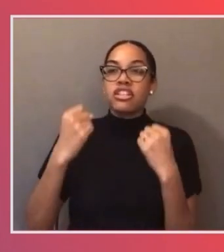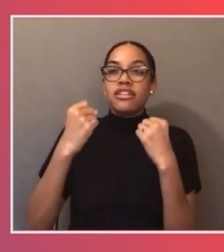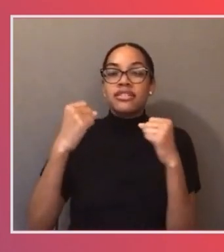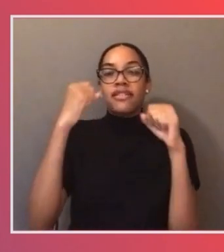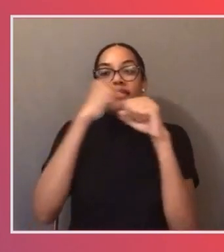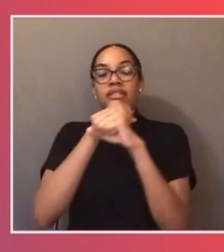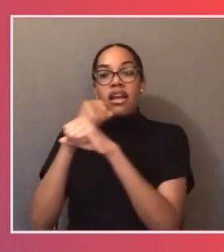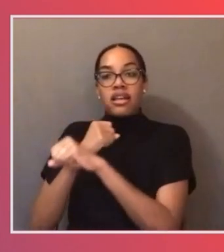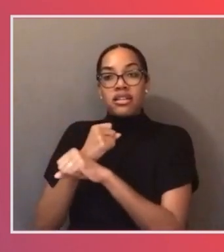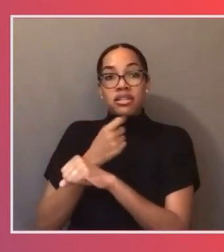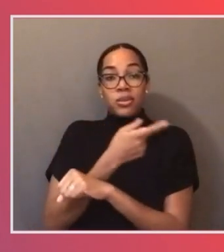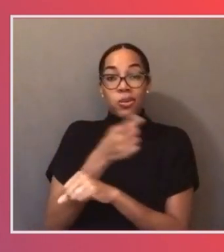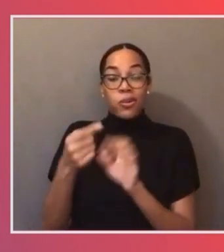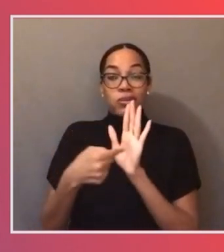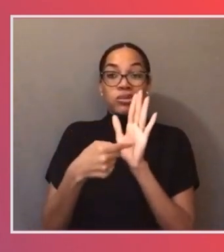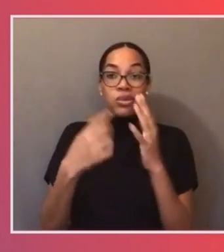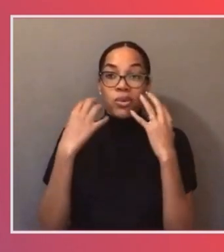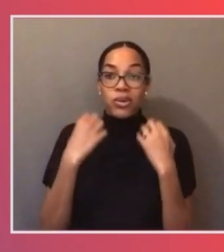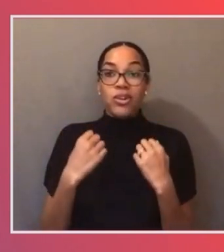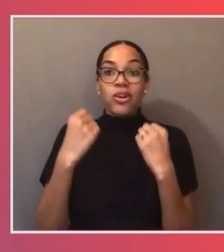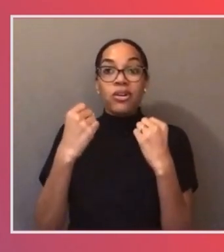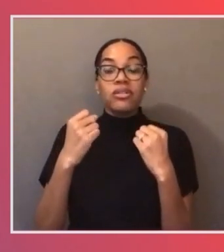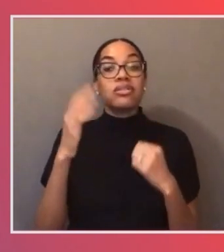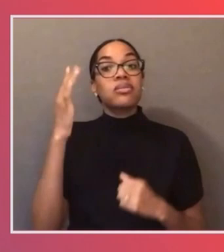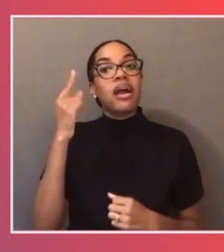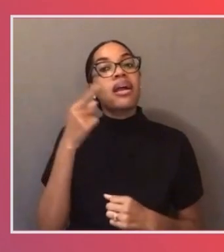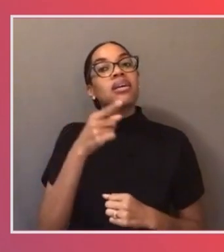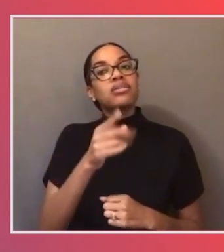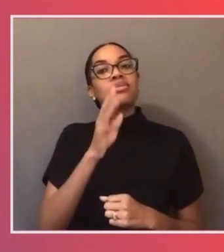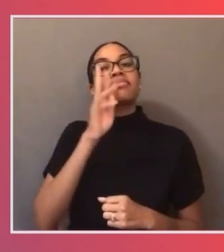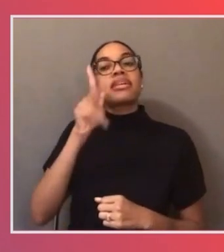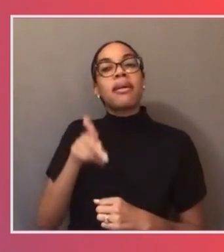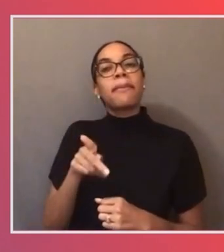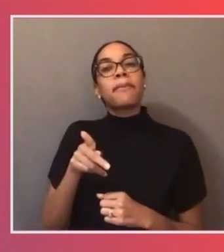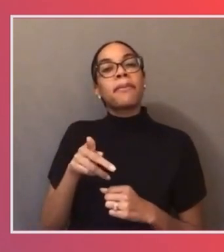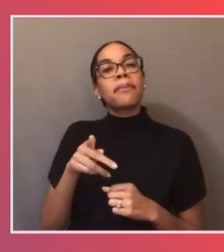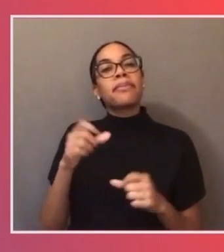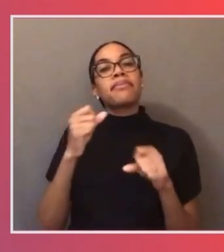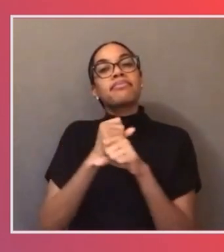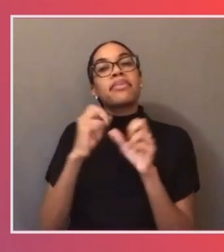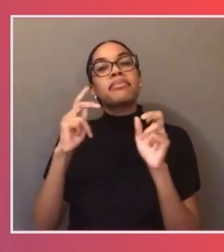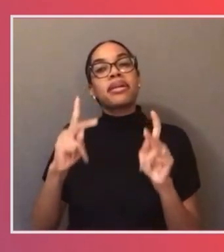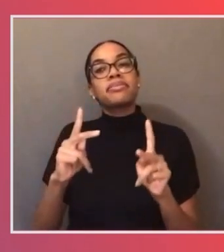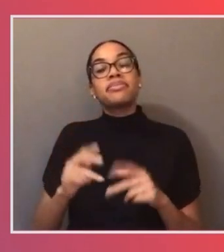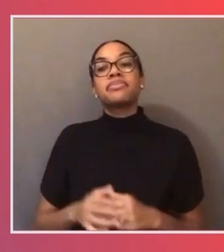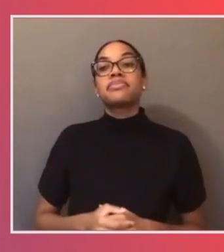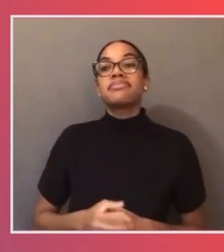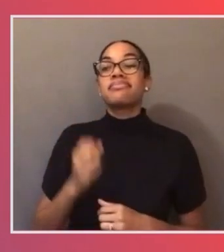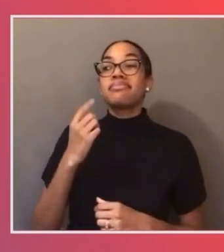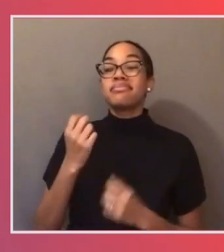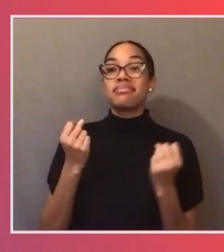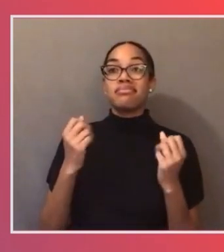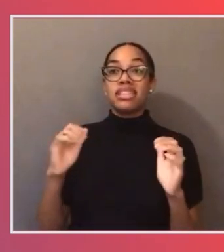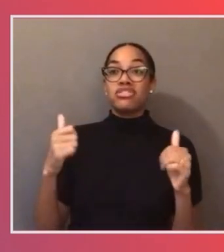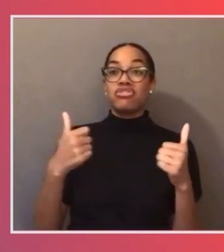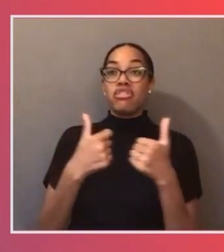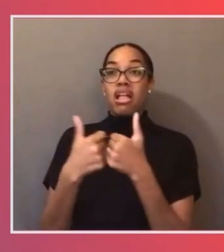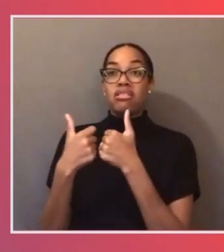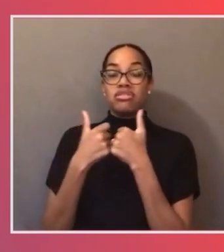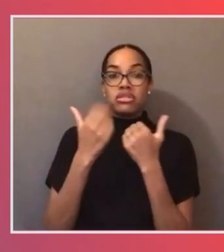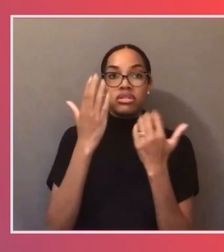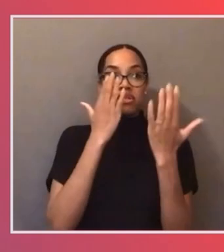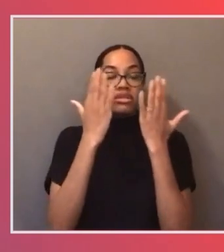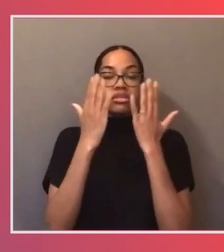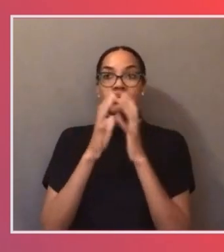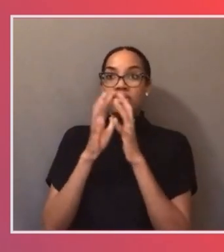in particular to do it when we are facing so many challenges as a country and as a people. And, you know, one of the things I love